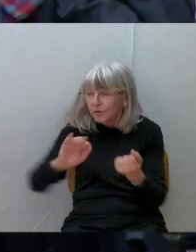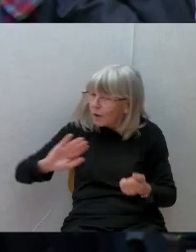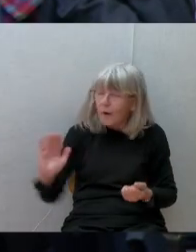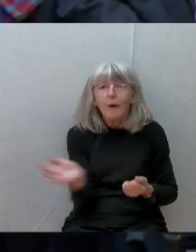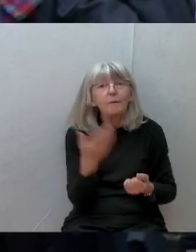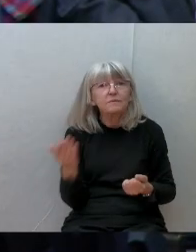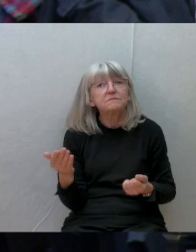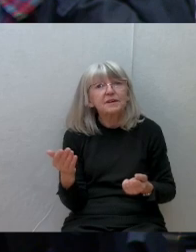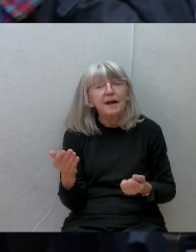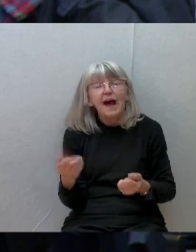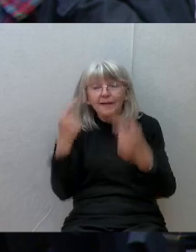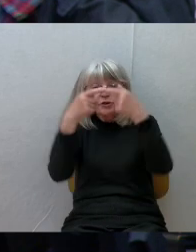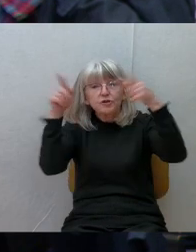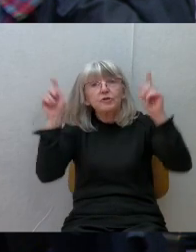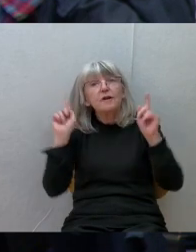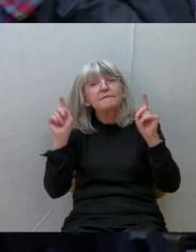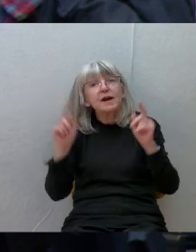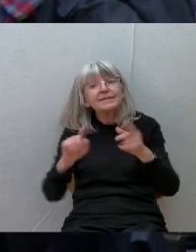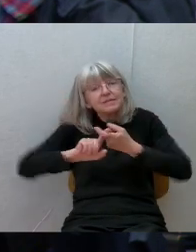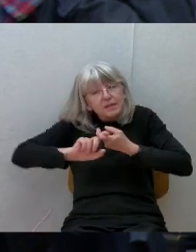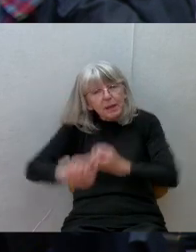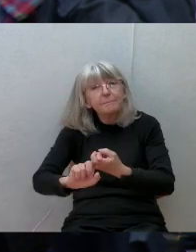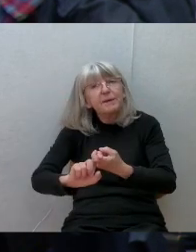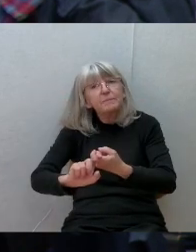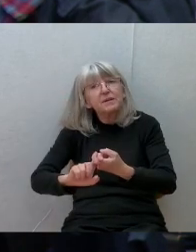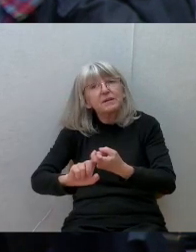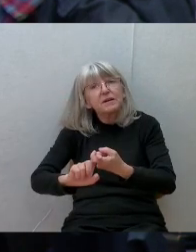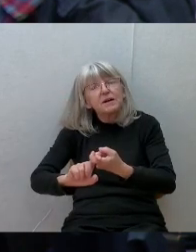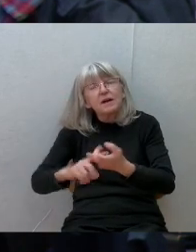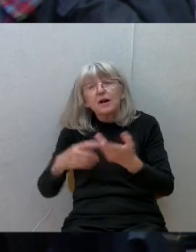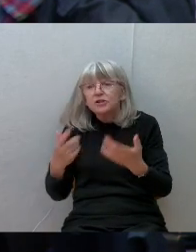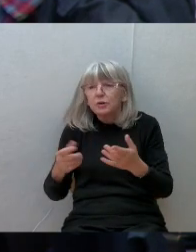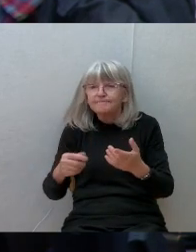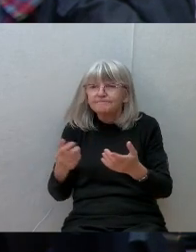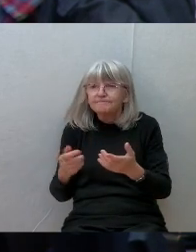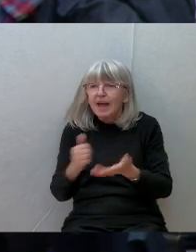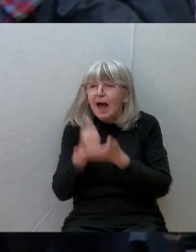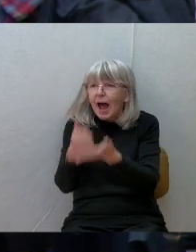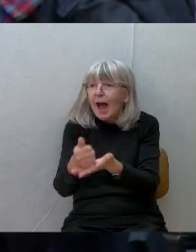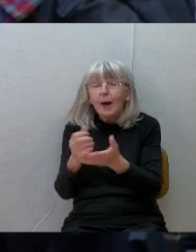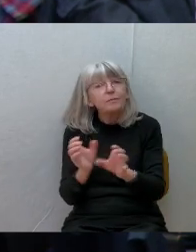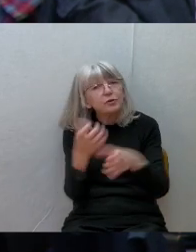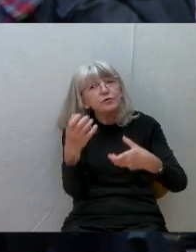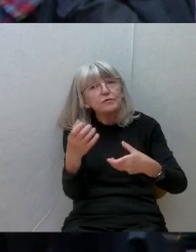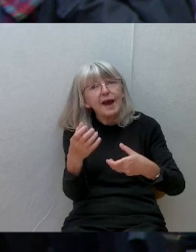university's commitment to support our graduates' employability as you step into your future careers.